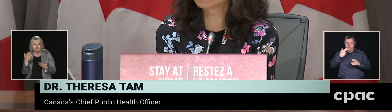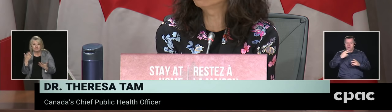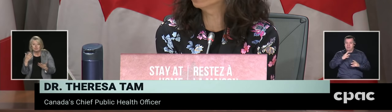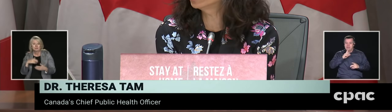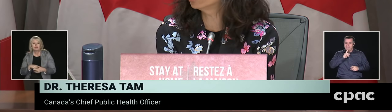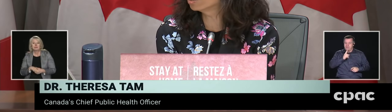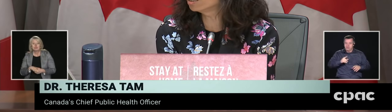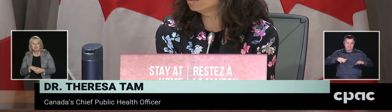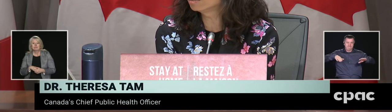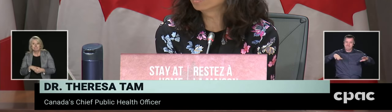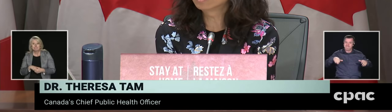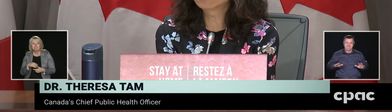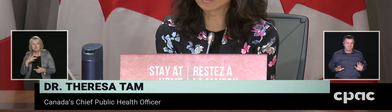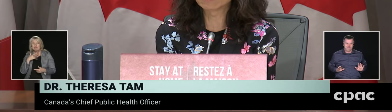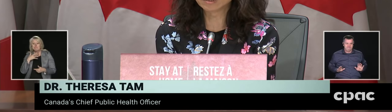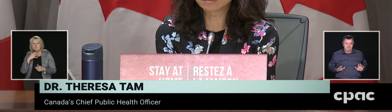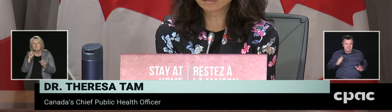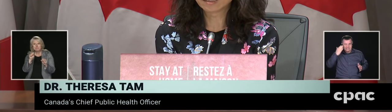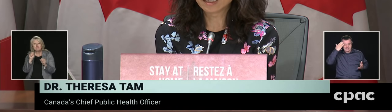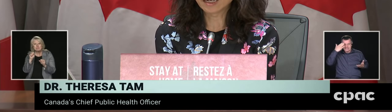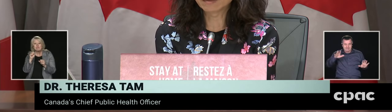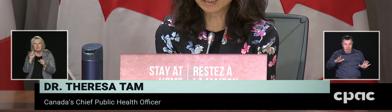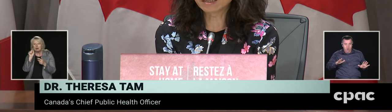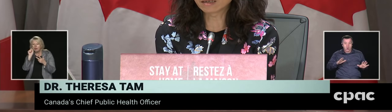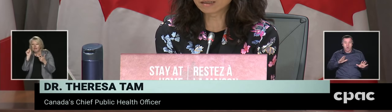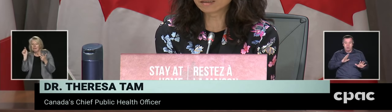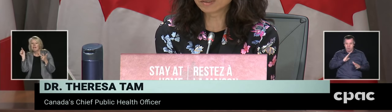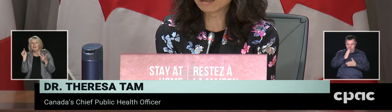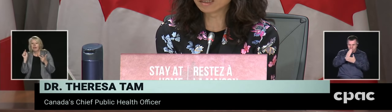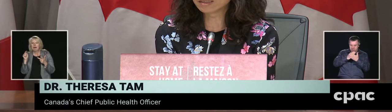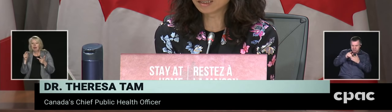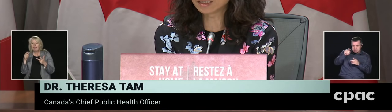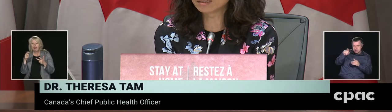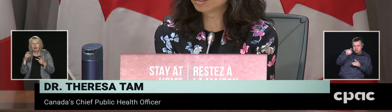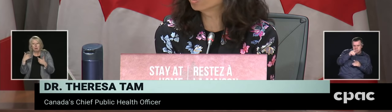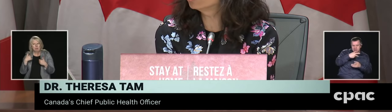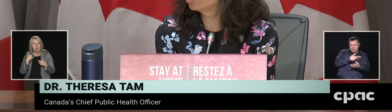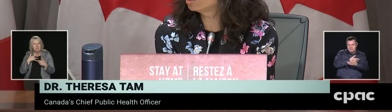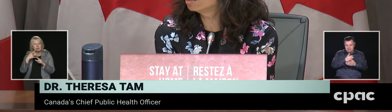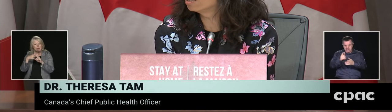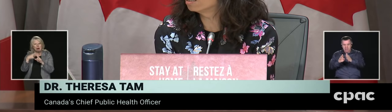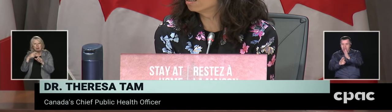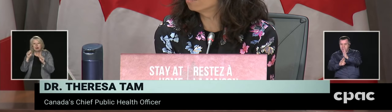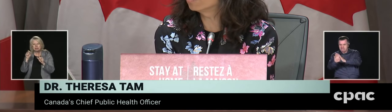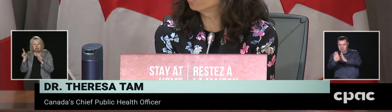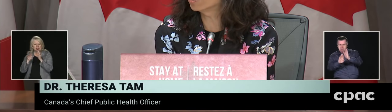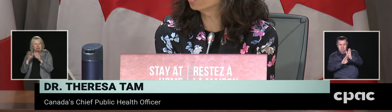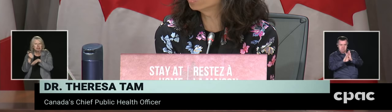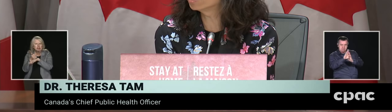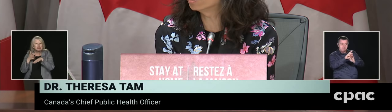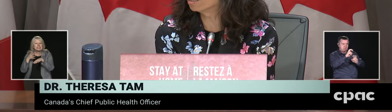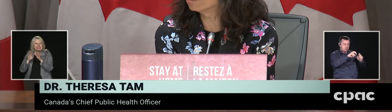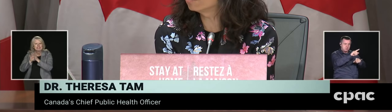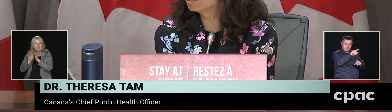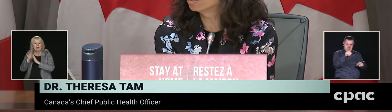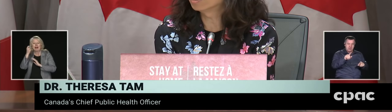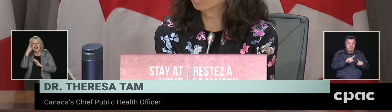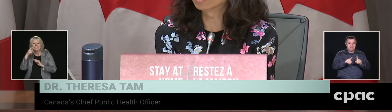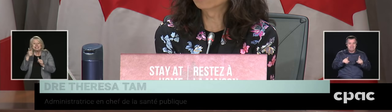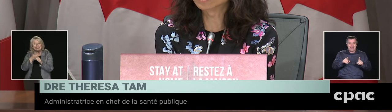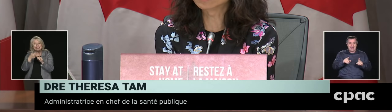candidates that are in very early development. And because we don't understand the immunology of the virus